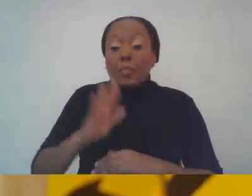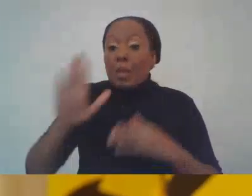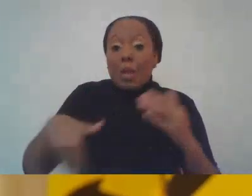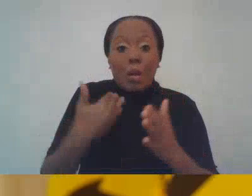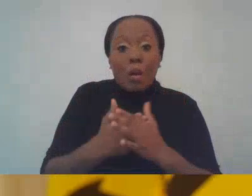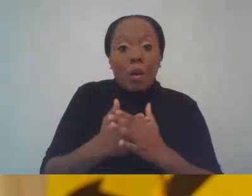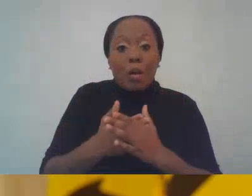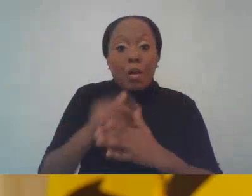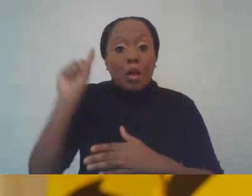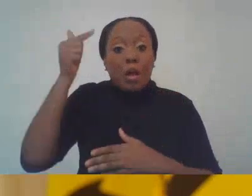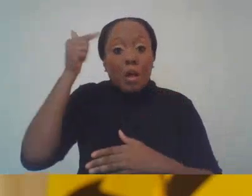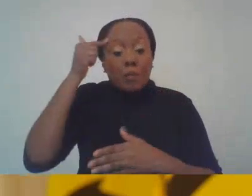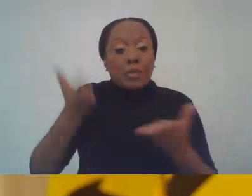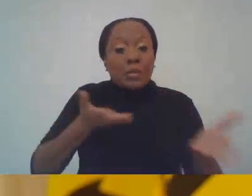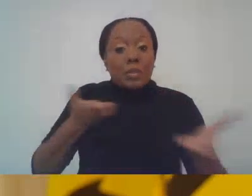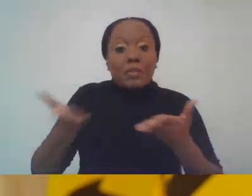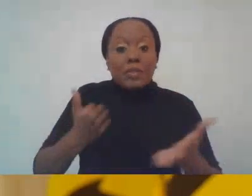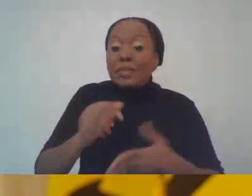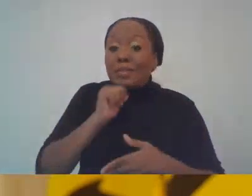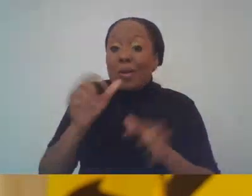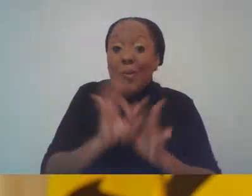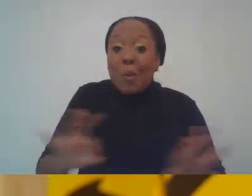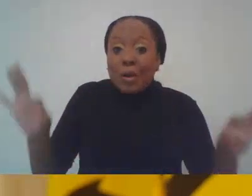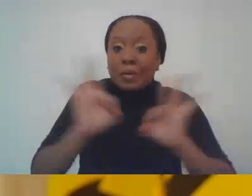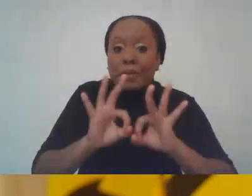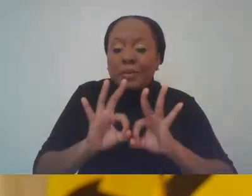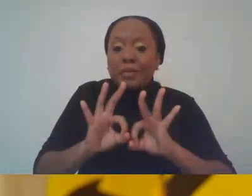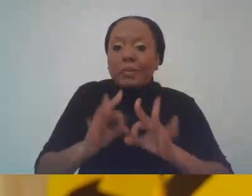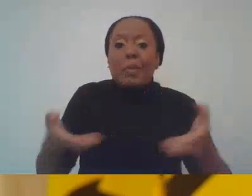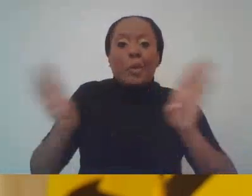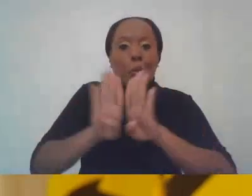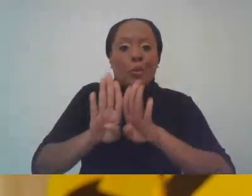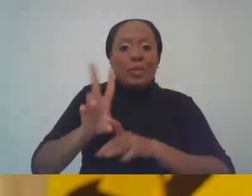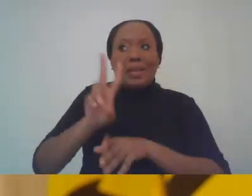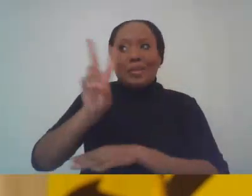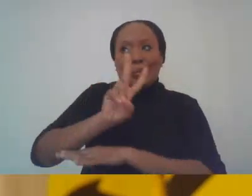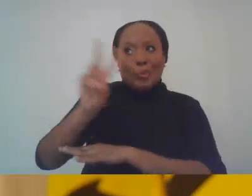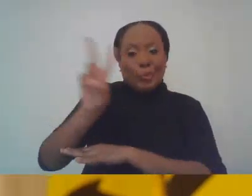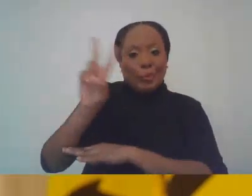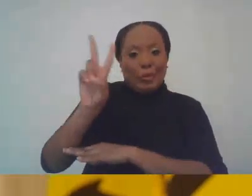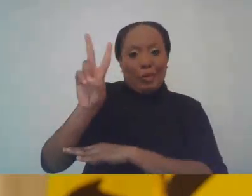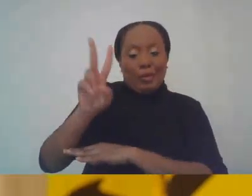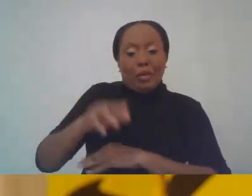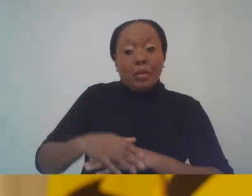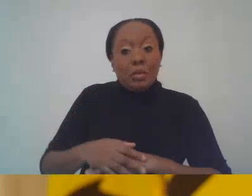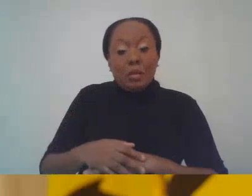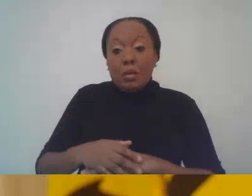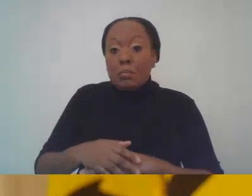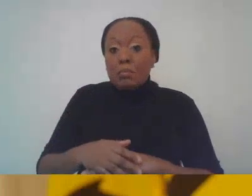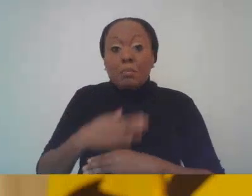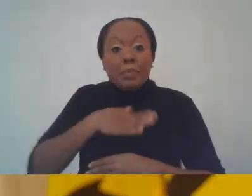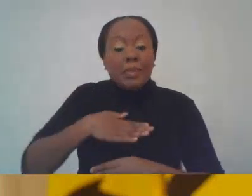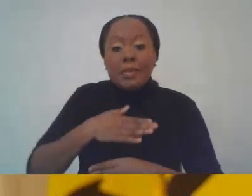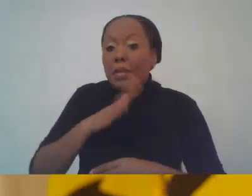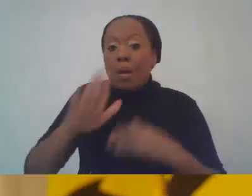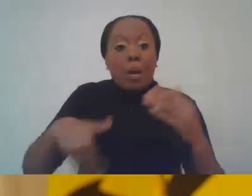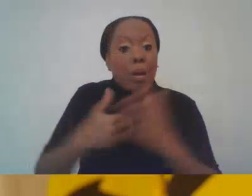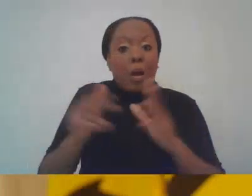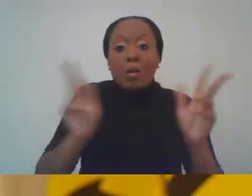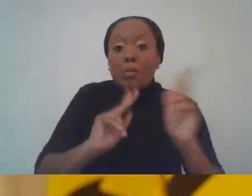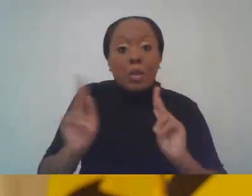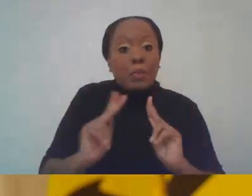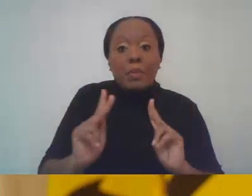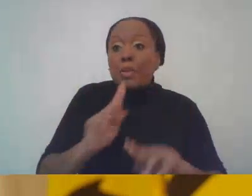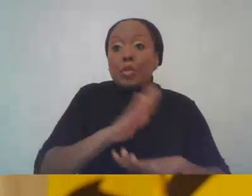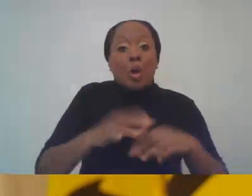non-essential government services will close at 2:30 p.m. We're strongly advising all persons to be off the road by 6